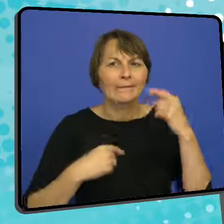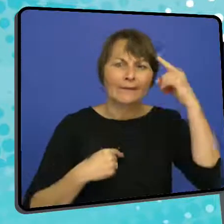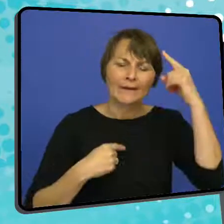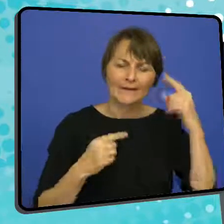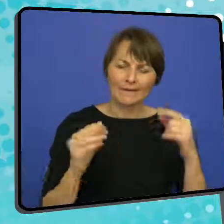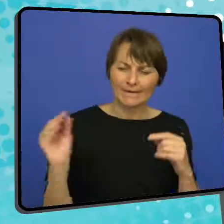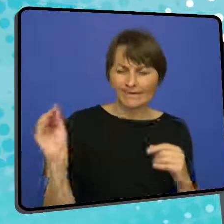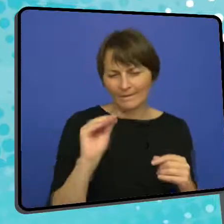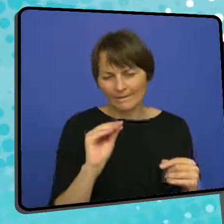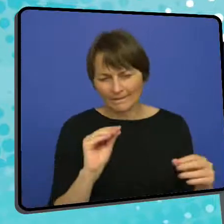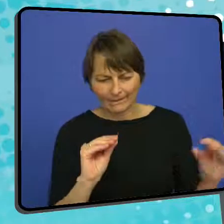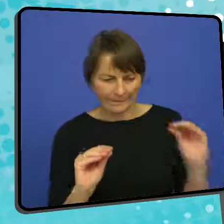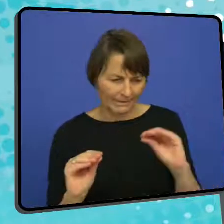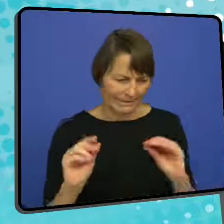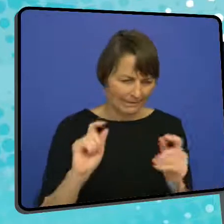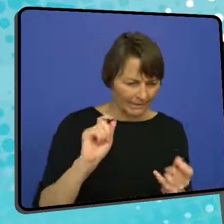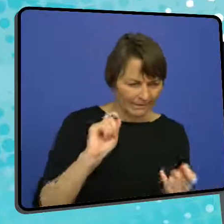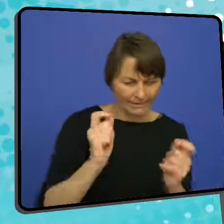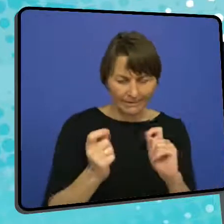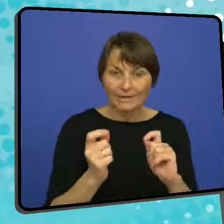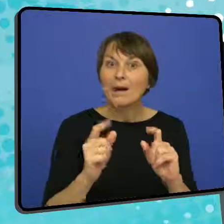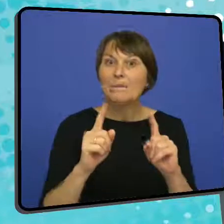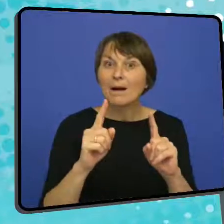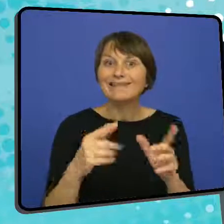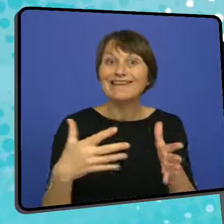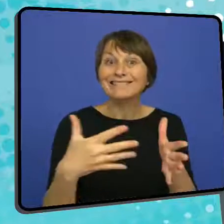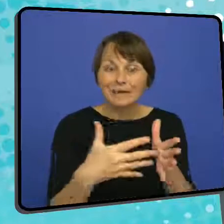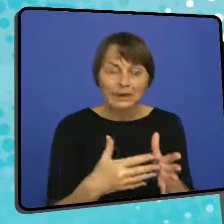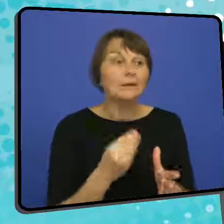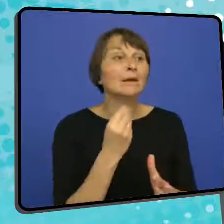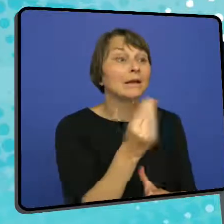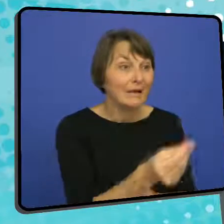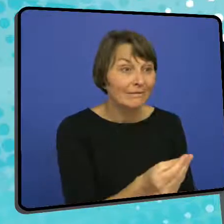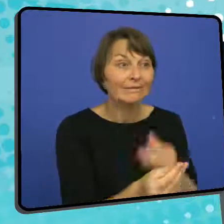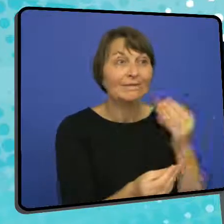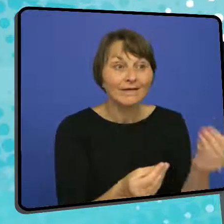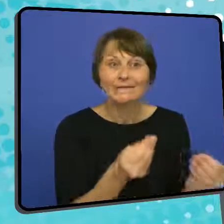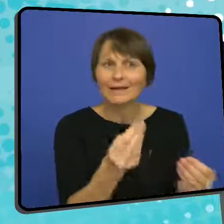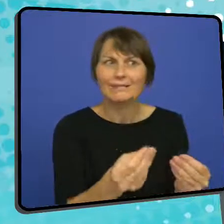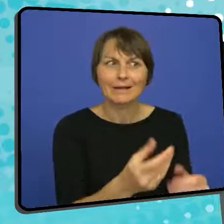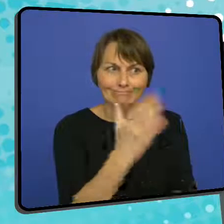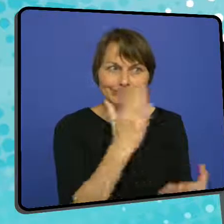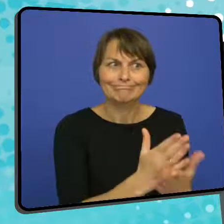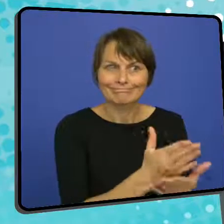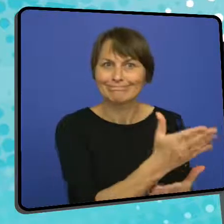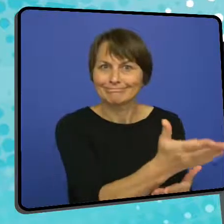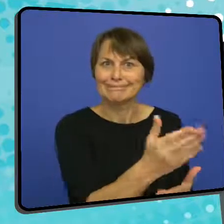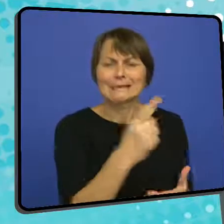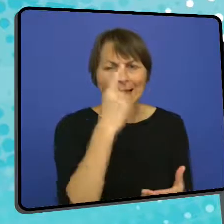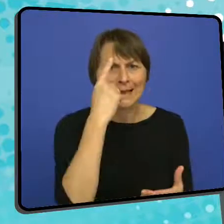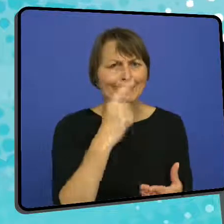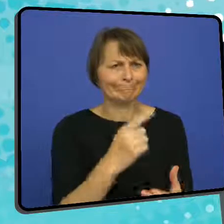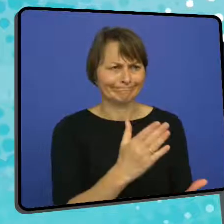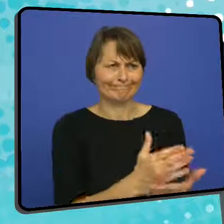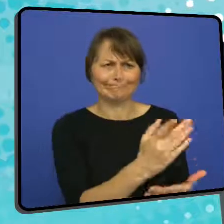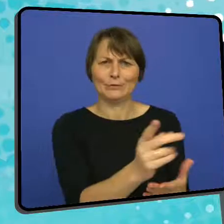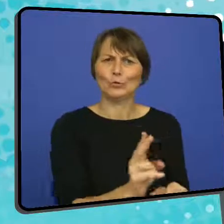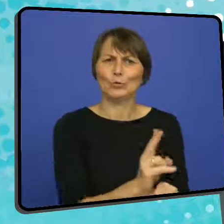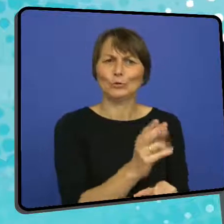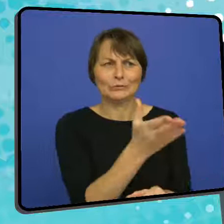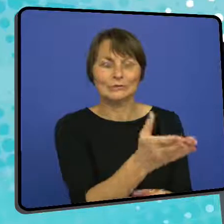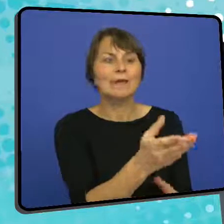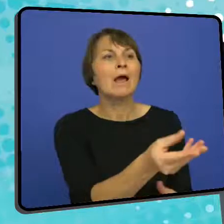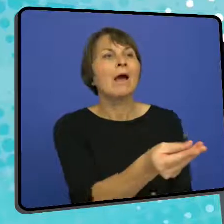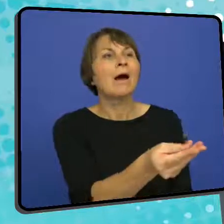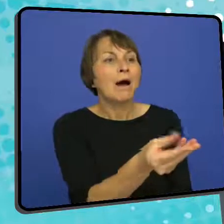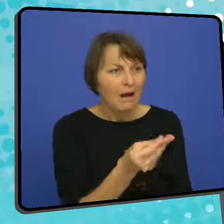and testing with actual users, which is a very important step. You don't want to